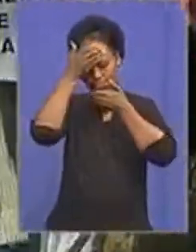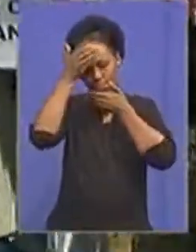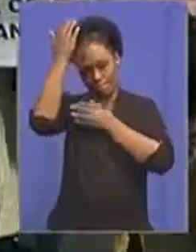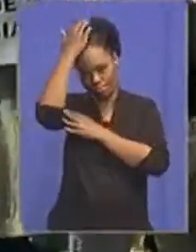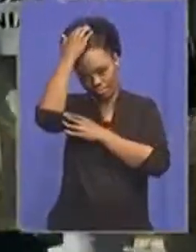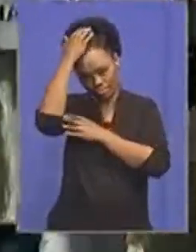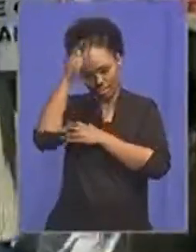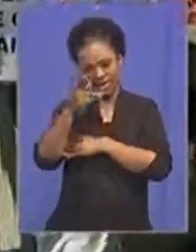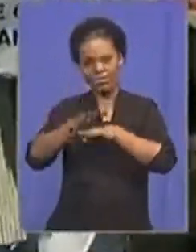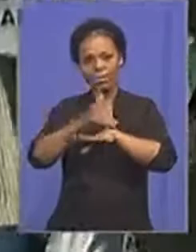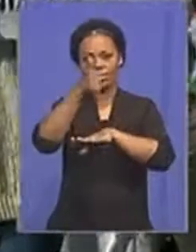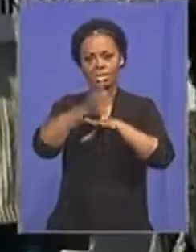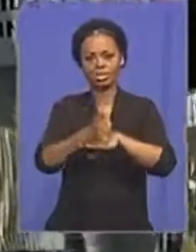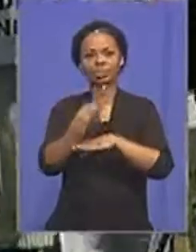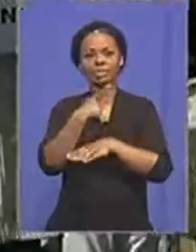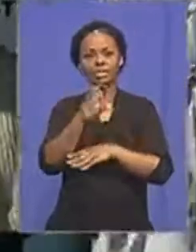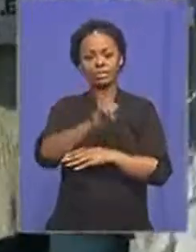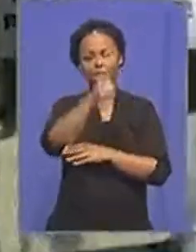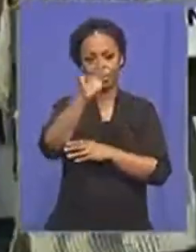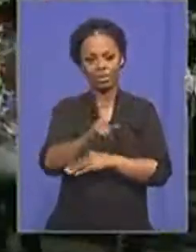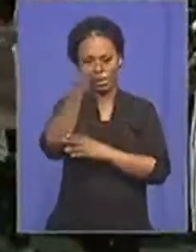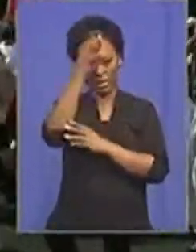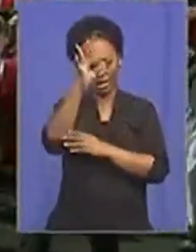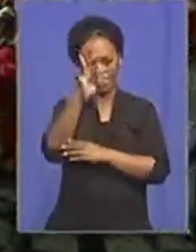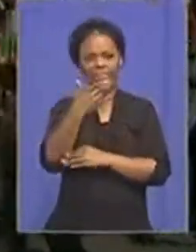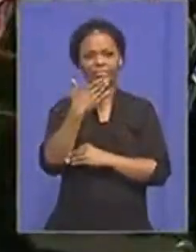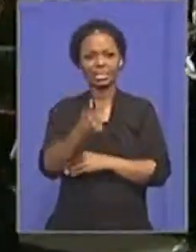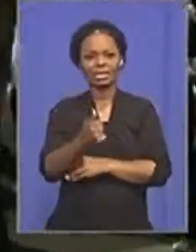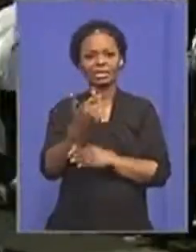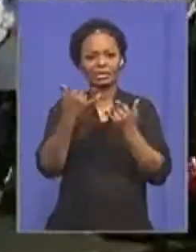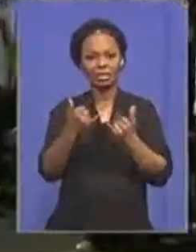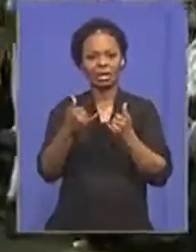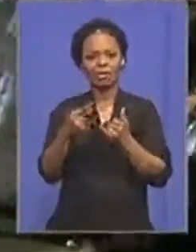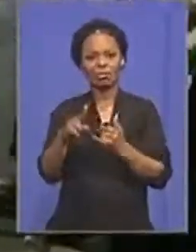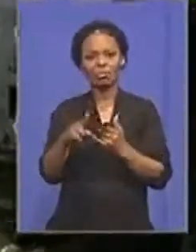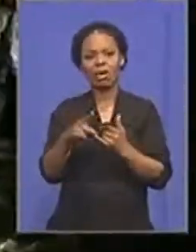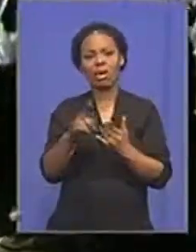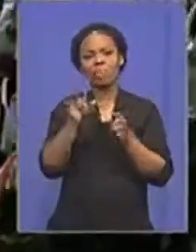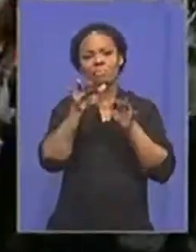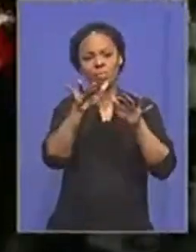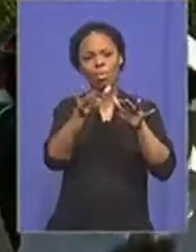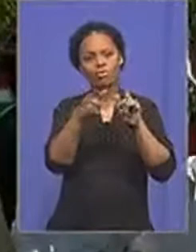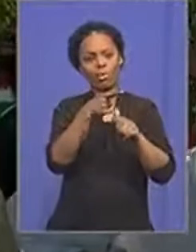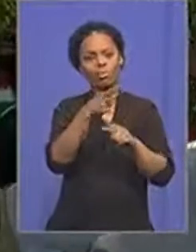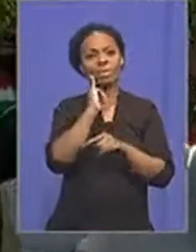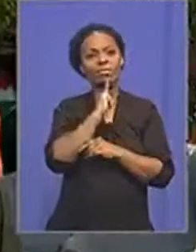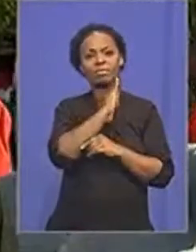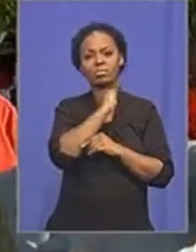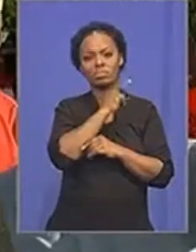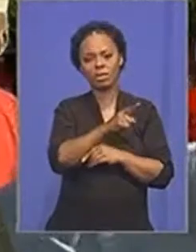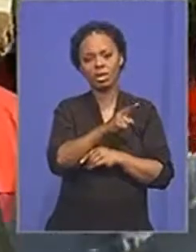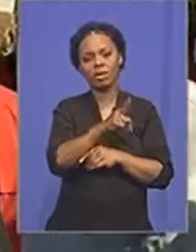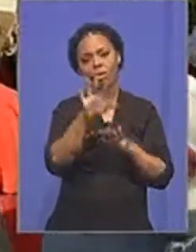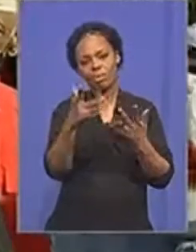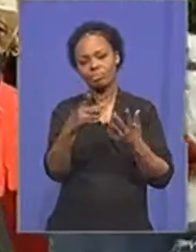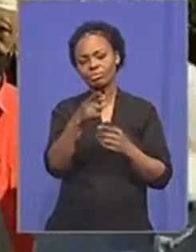Foundation ba ipelaetsang hore mmuso wa Afrika Borwa o kgaole maqhama le naha ya Israel. The people that are under occupation and that are